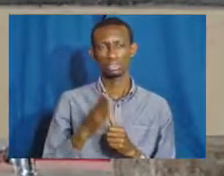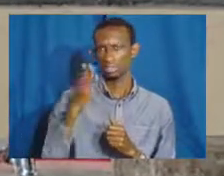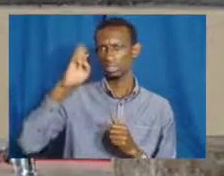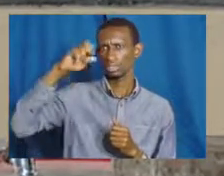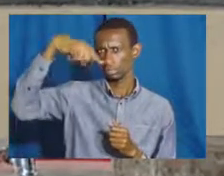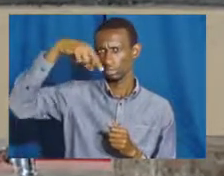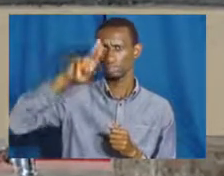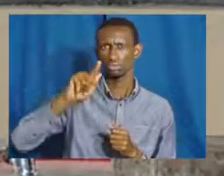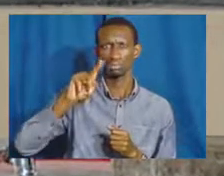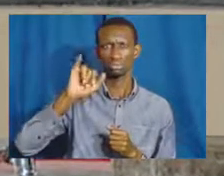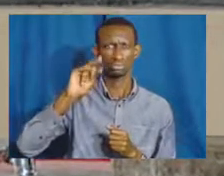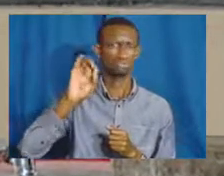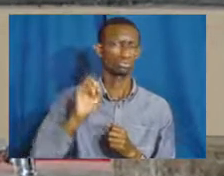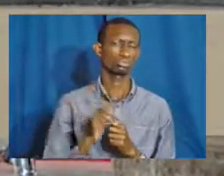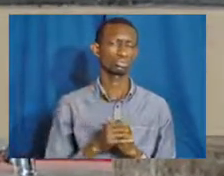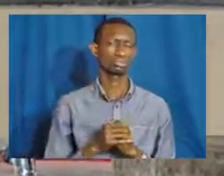equation